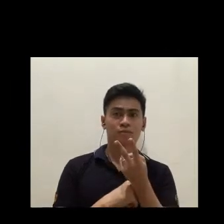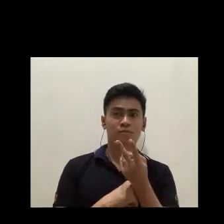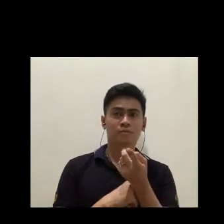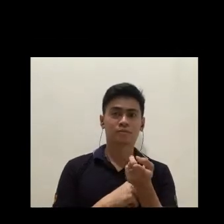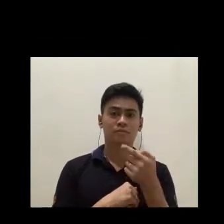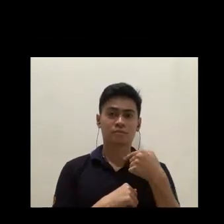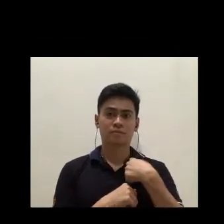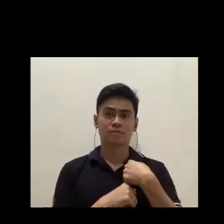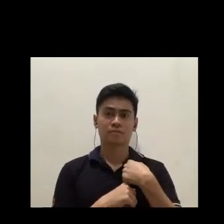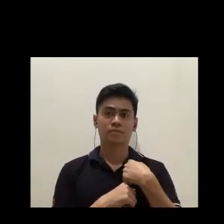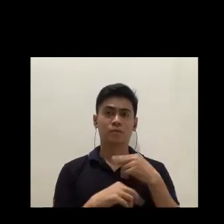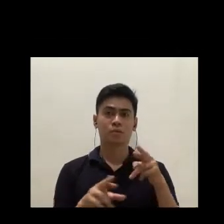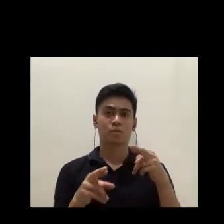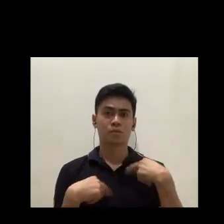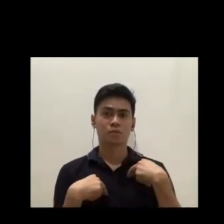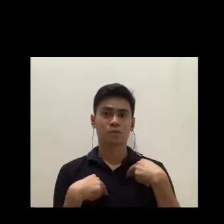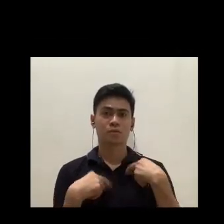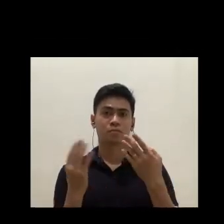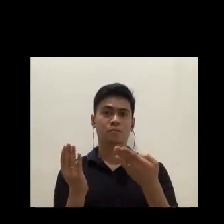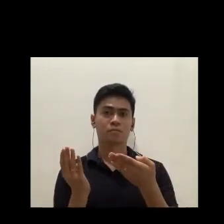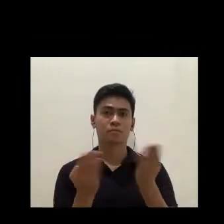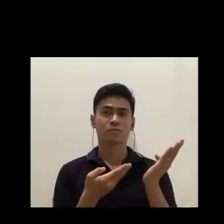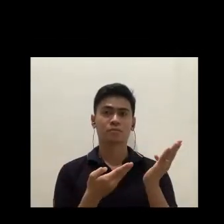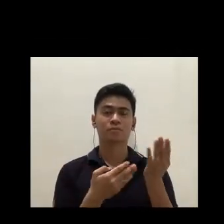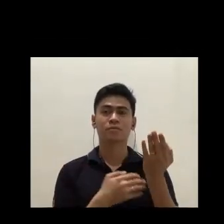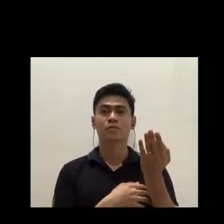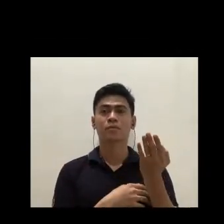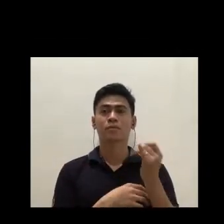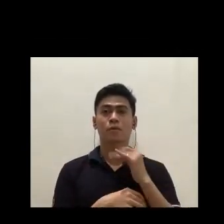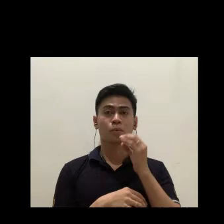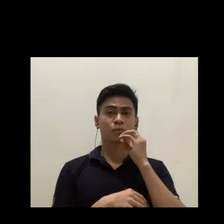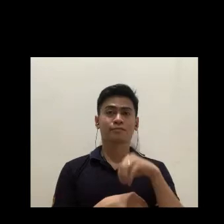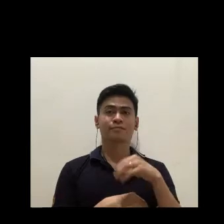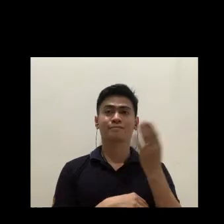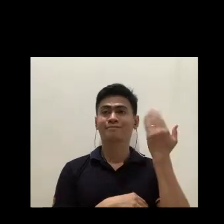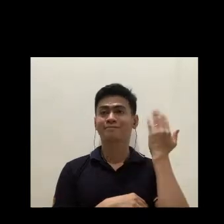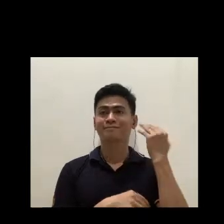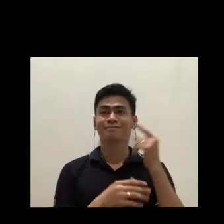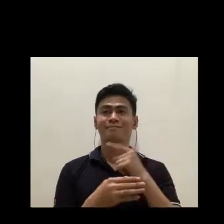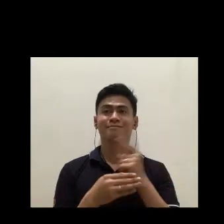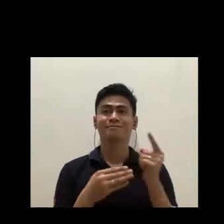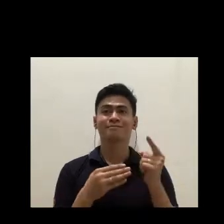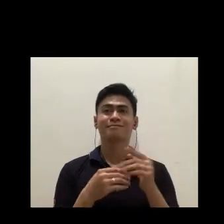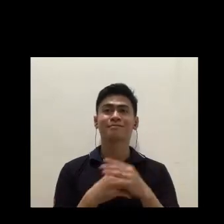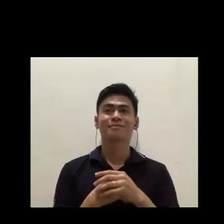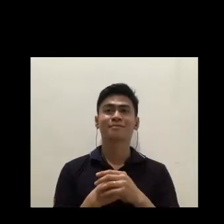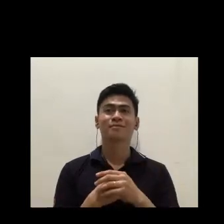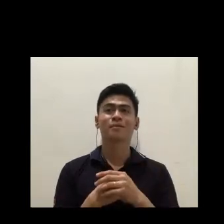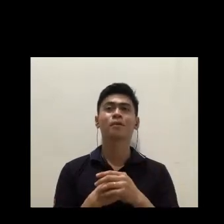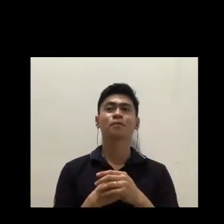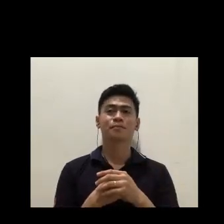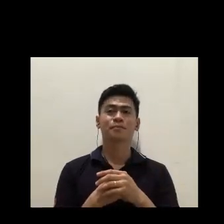Look guys, I just received the parcel I ordered last week.